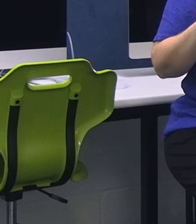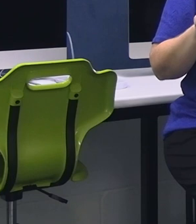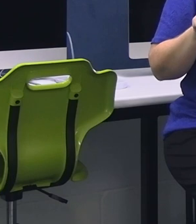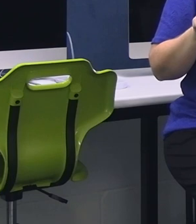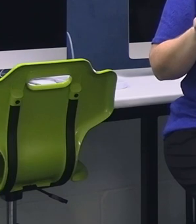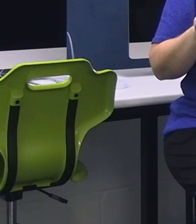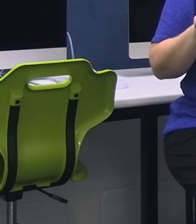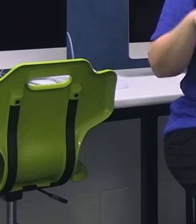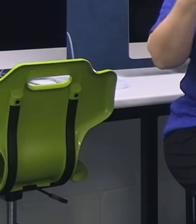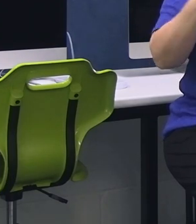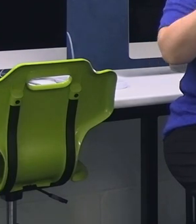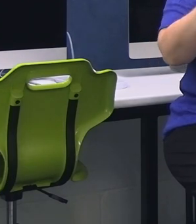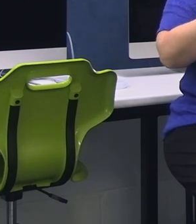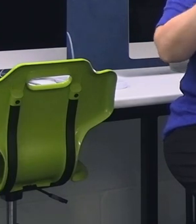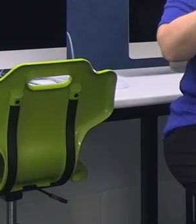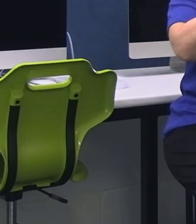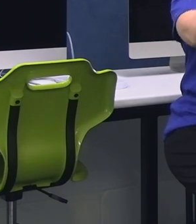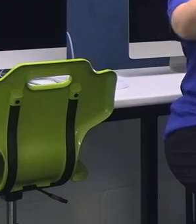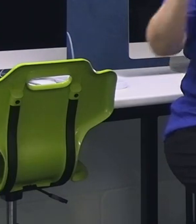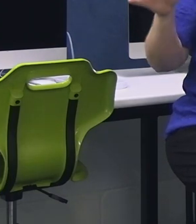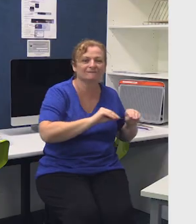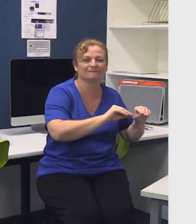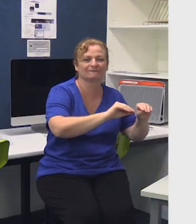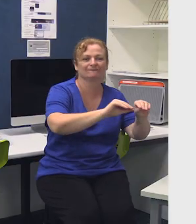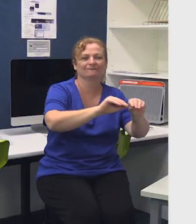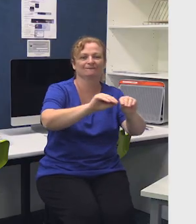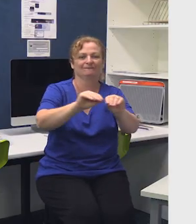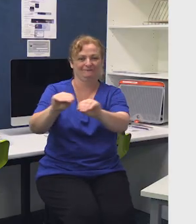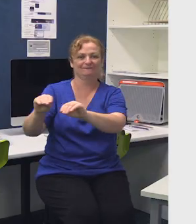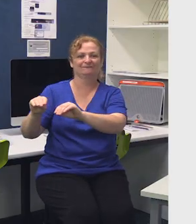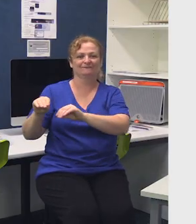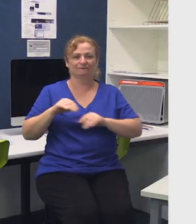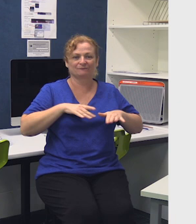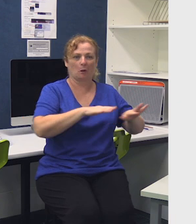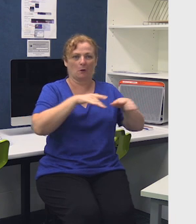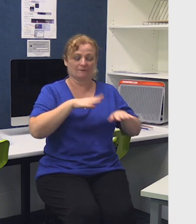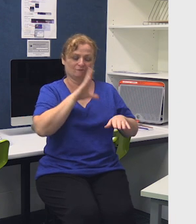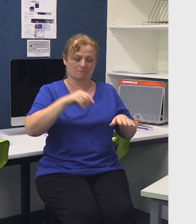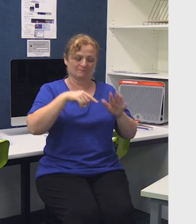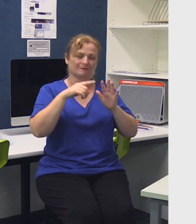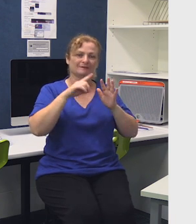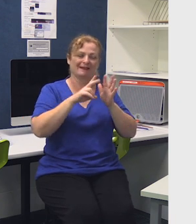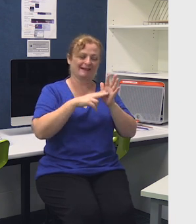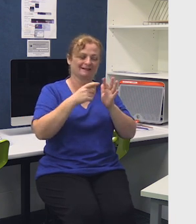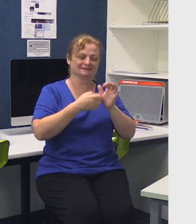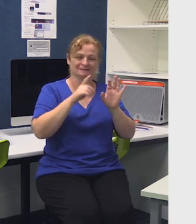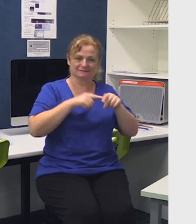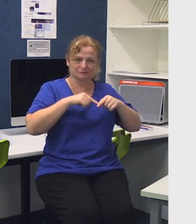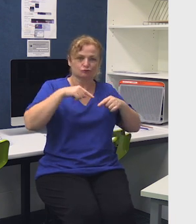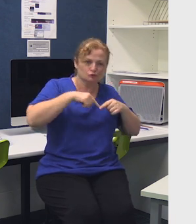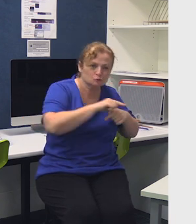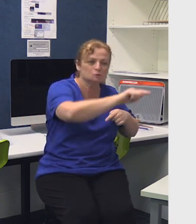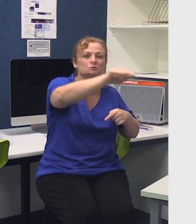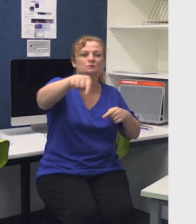Then the wires that allow transfer of energy to flow from one part of the circuit to another. And then